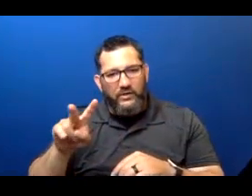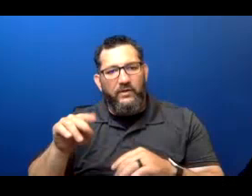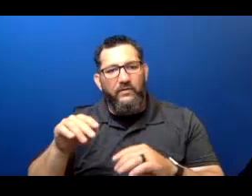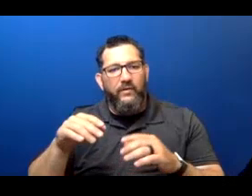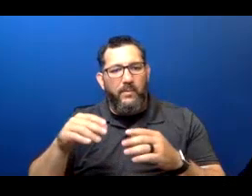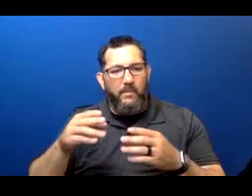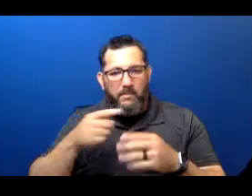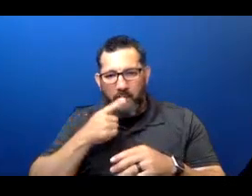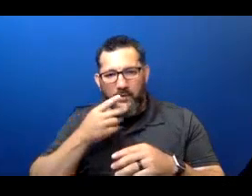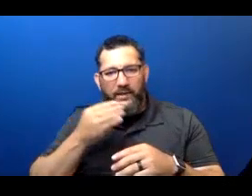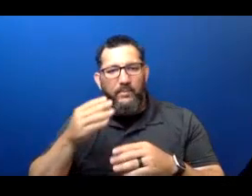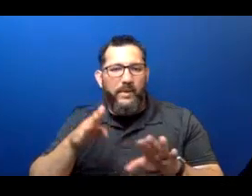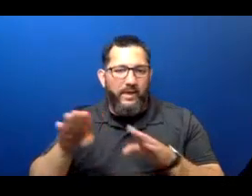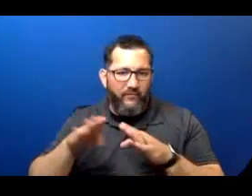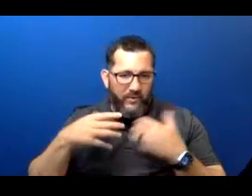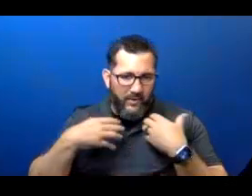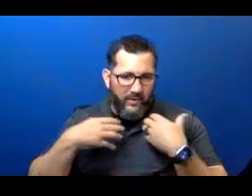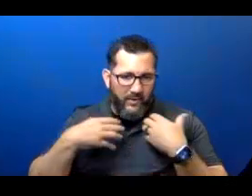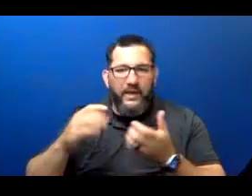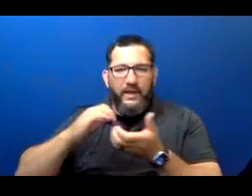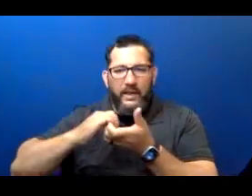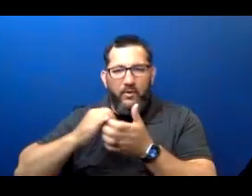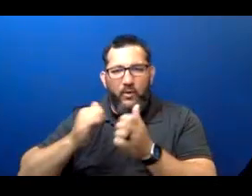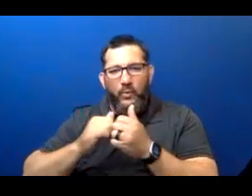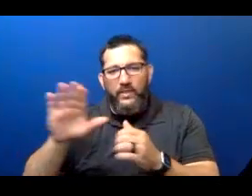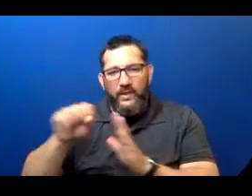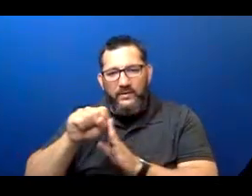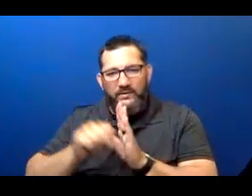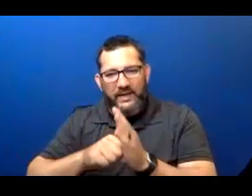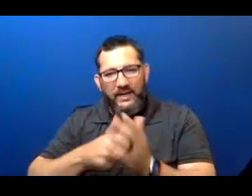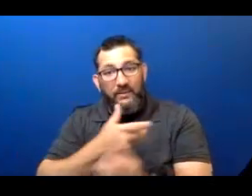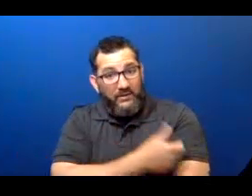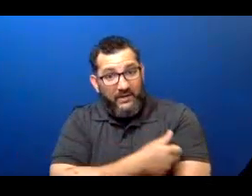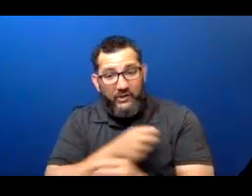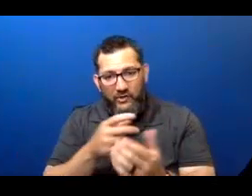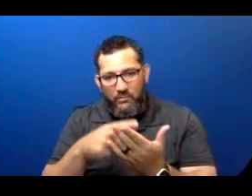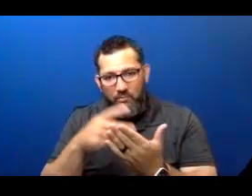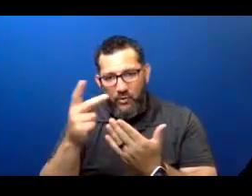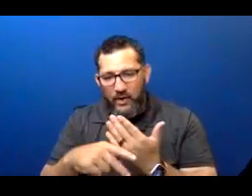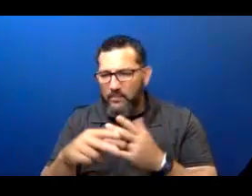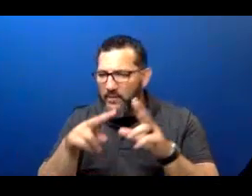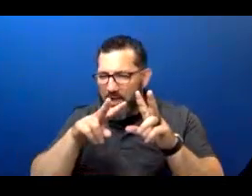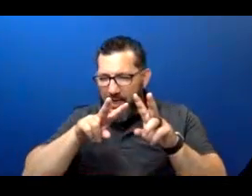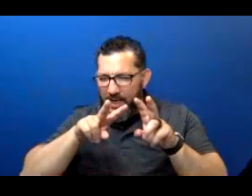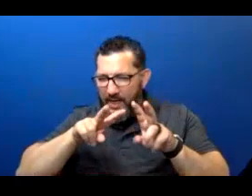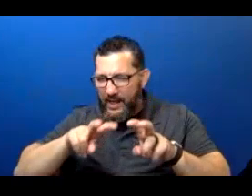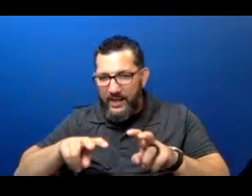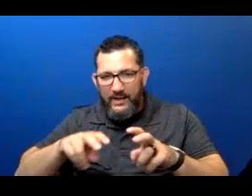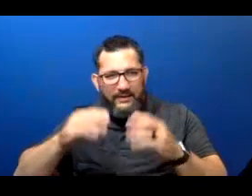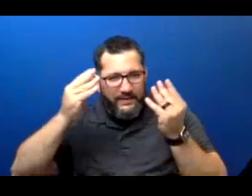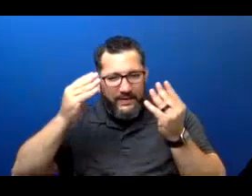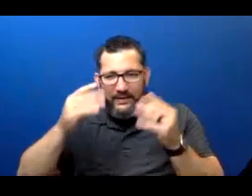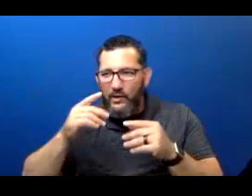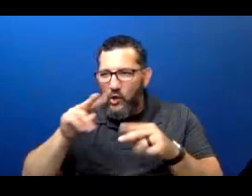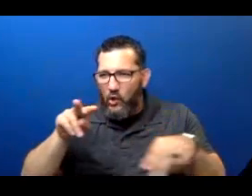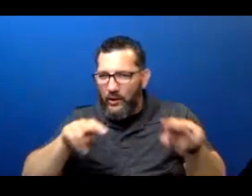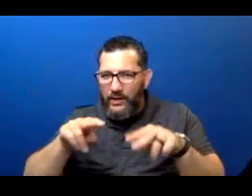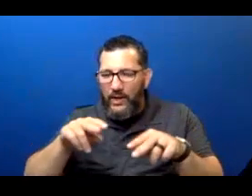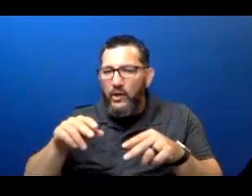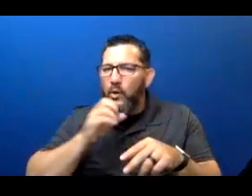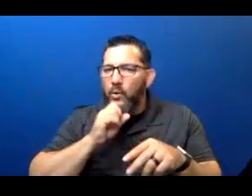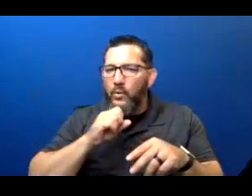She's collaborating actually with their state immunization program, and they're analyzing data among Nevada's population that's 50